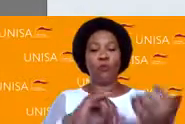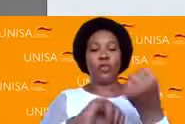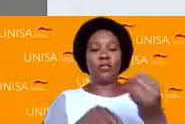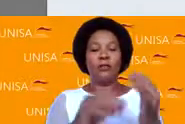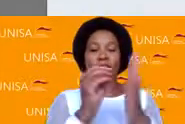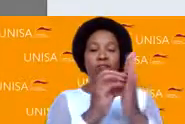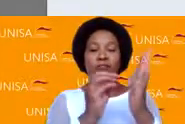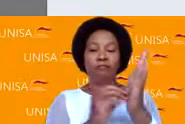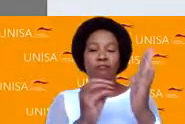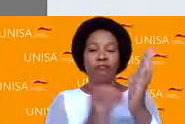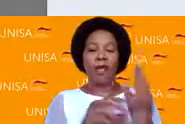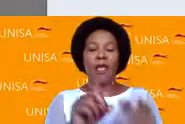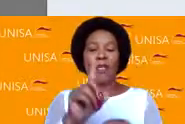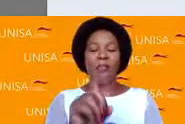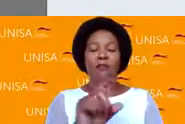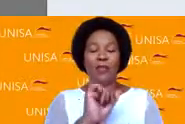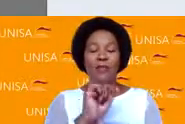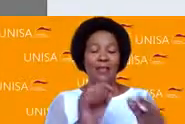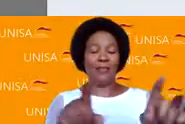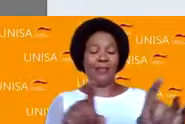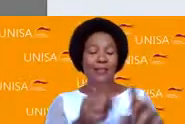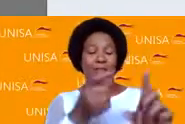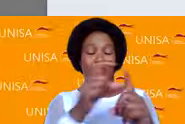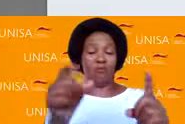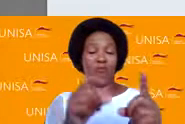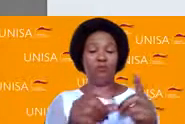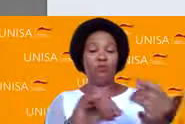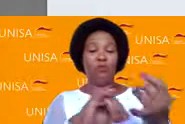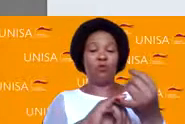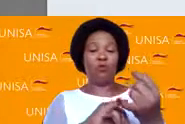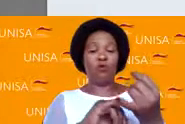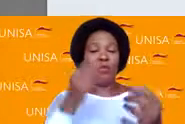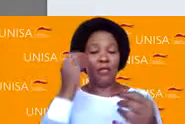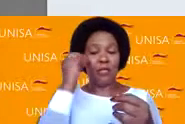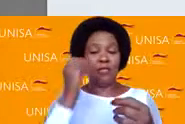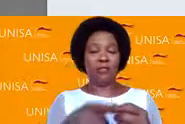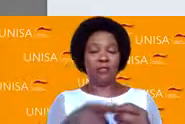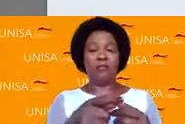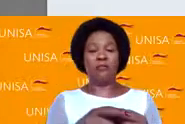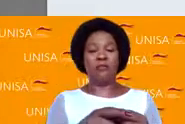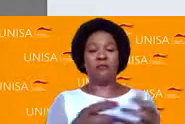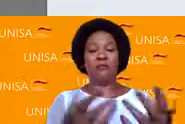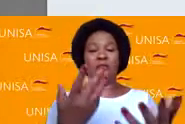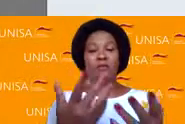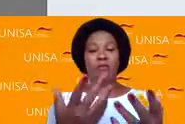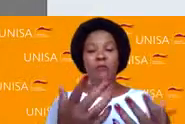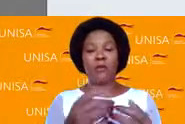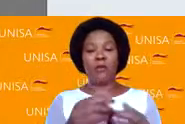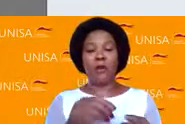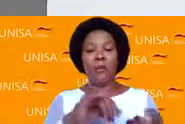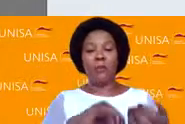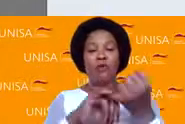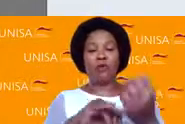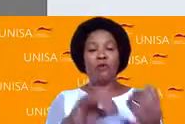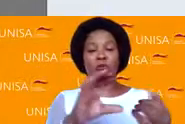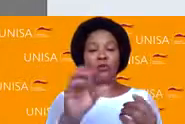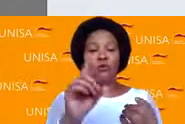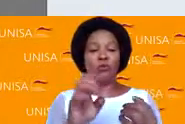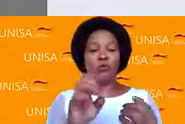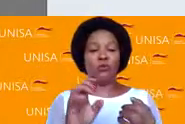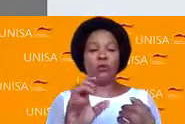just simply click on that module. And here, I just want to highlight again the module code. How do